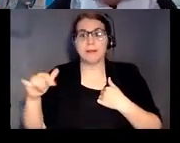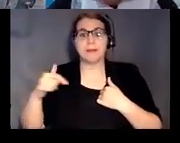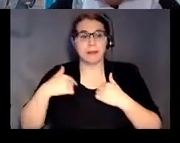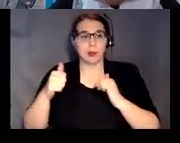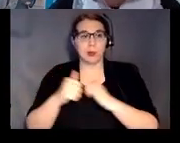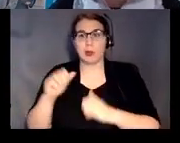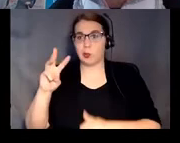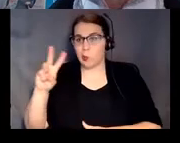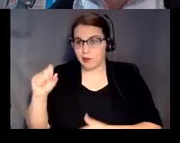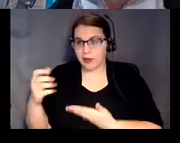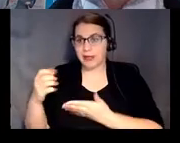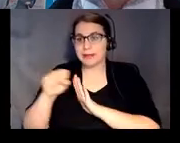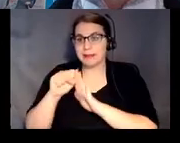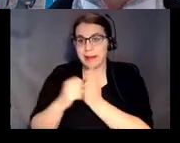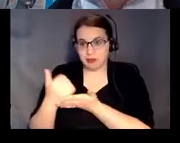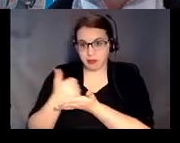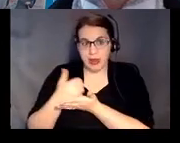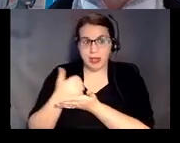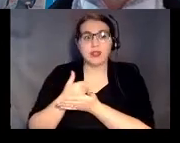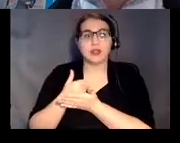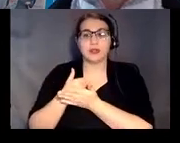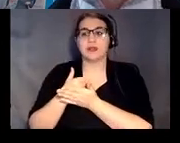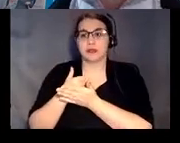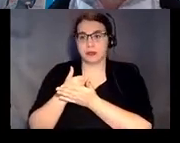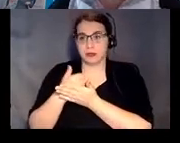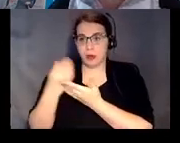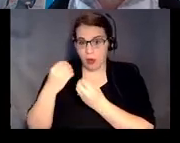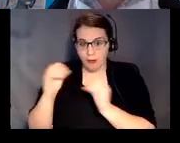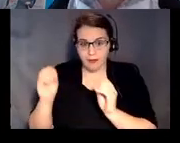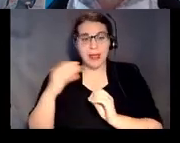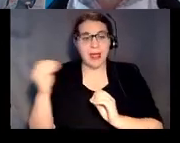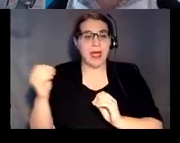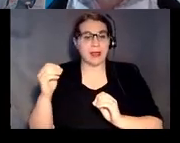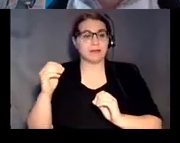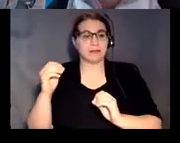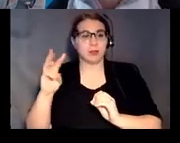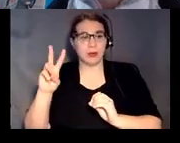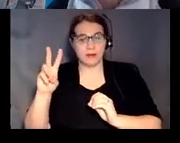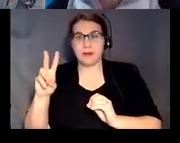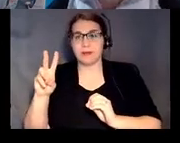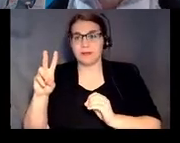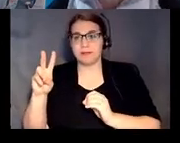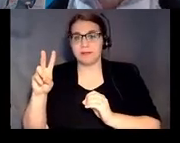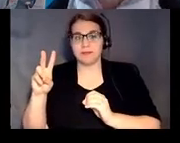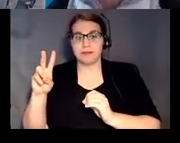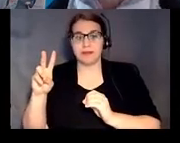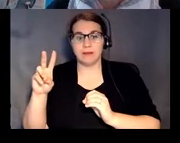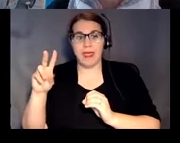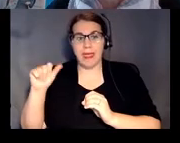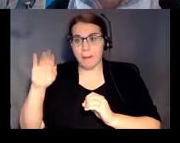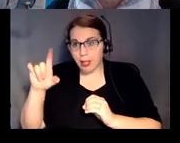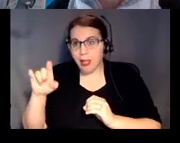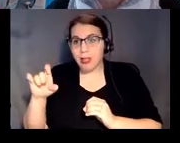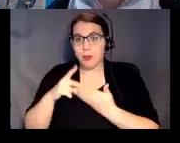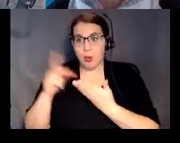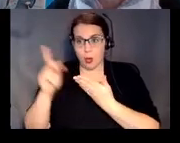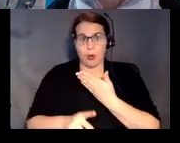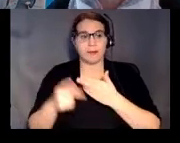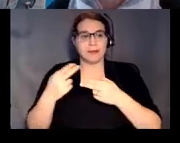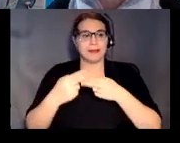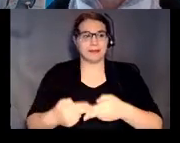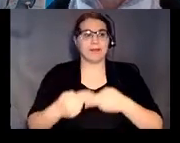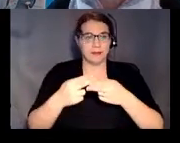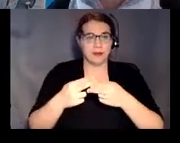Program, which stands for Achieving a Better Life Experience in West Virginia. And I will serve as the moderator for today's